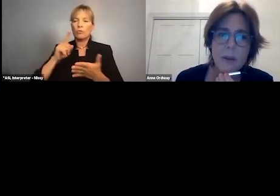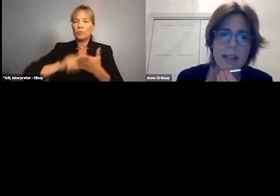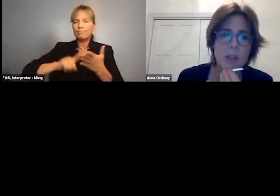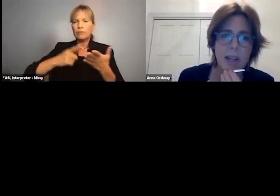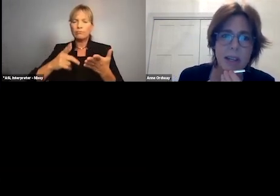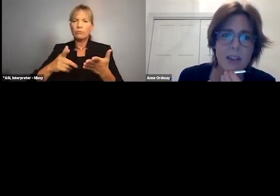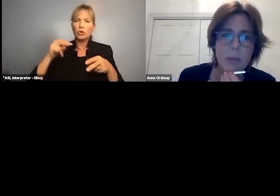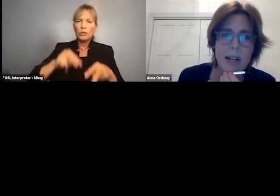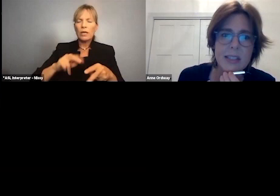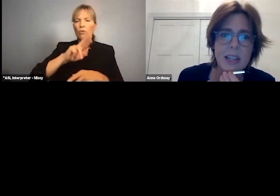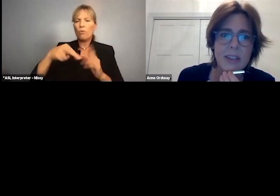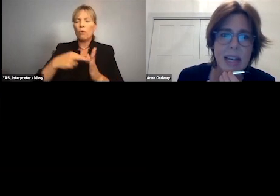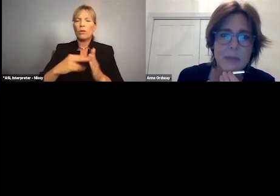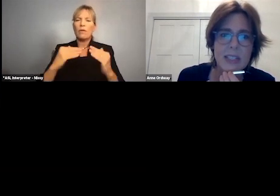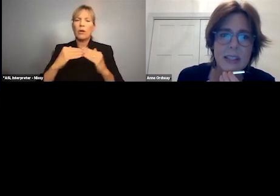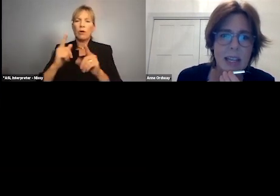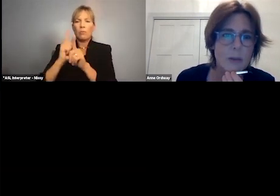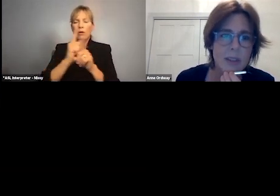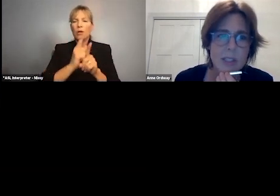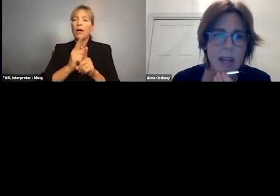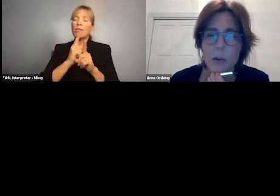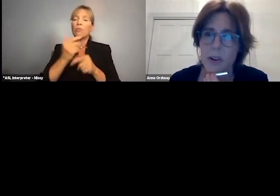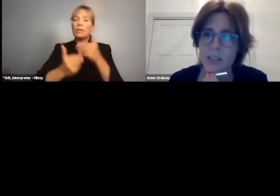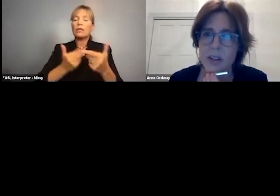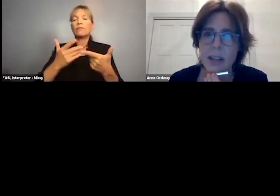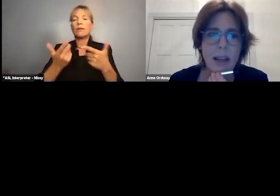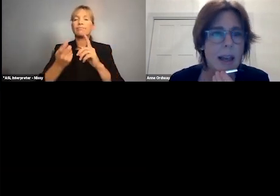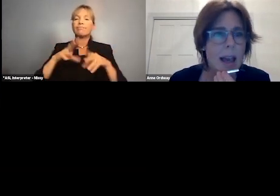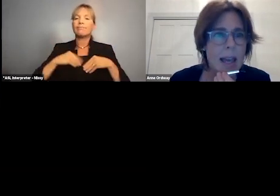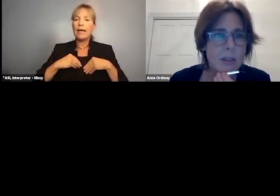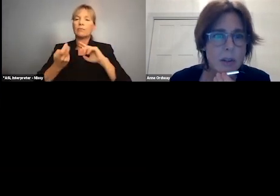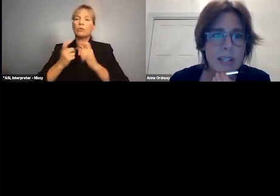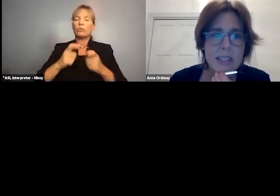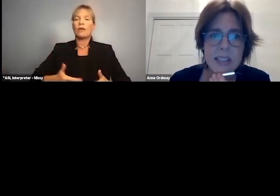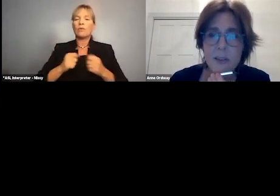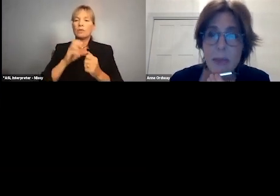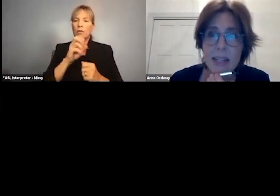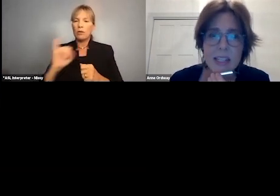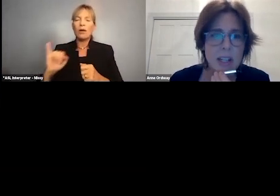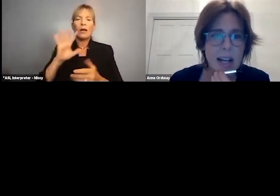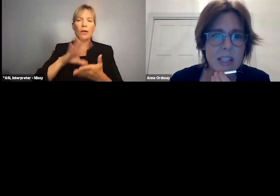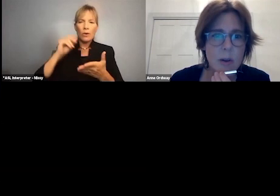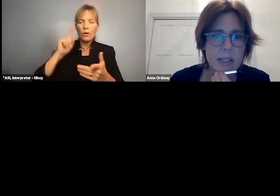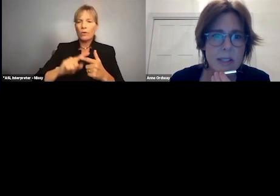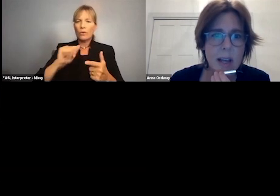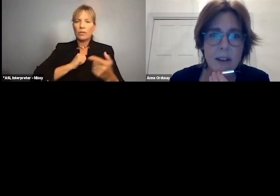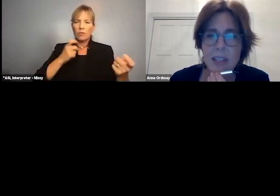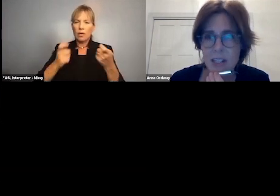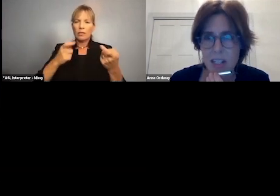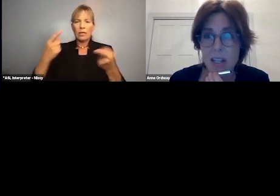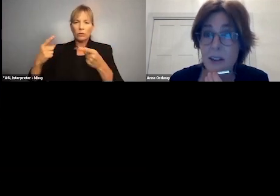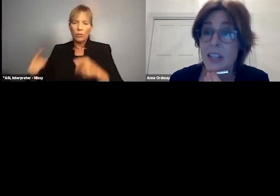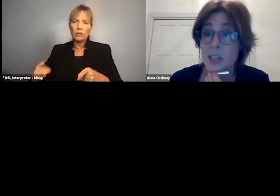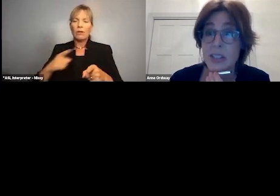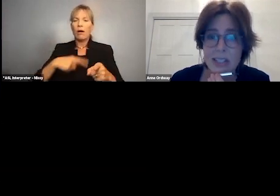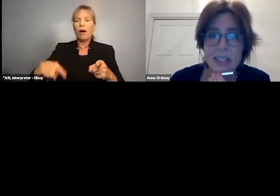the role of peer mentoring in the process of adapting to life with a spinal cord injury and learning to self-manage consequences